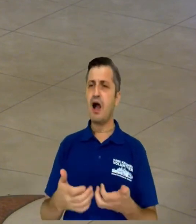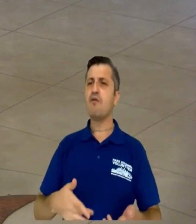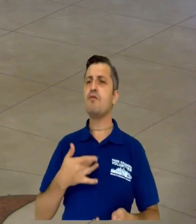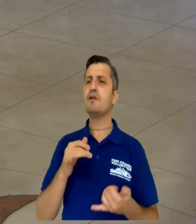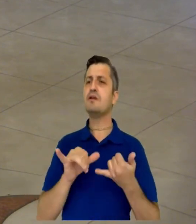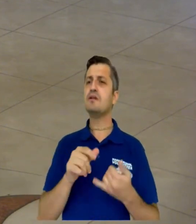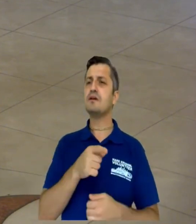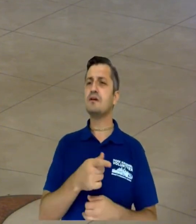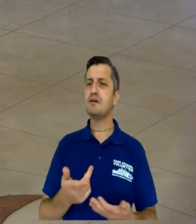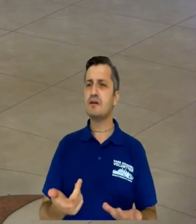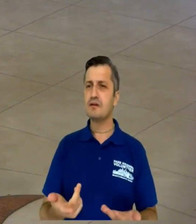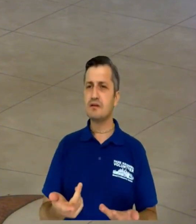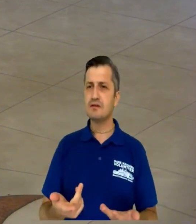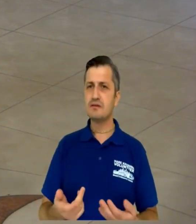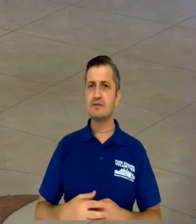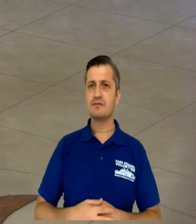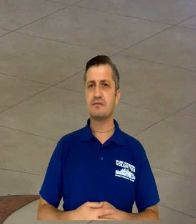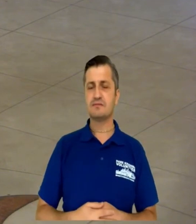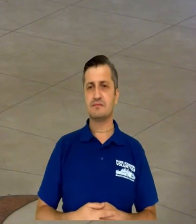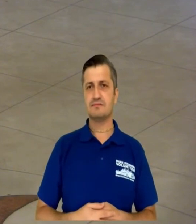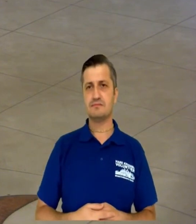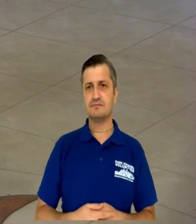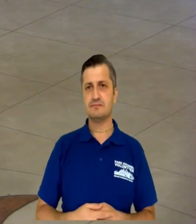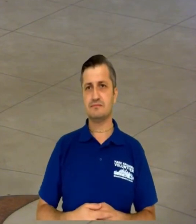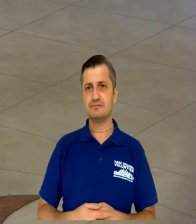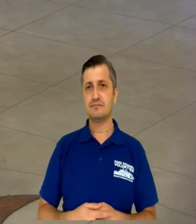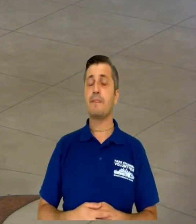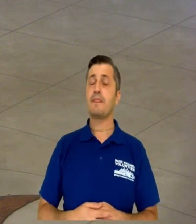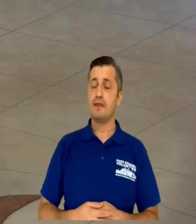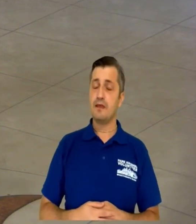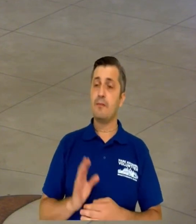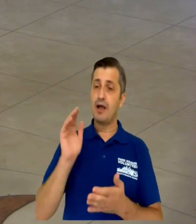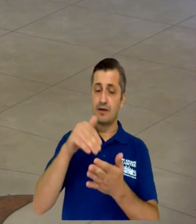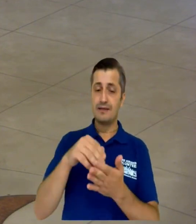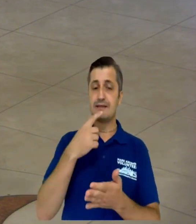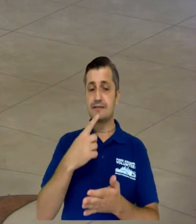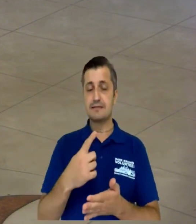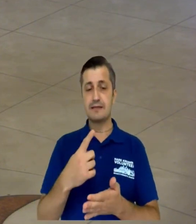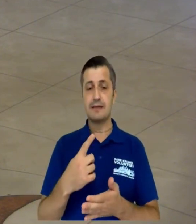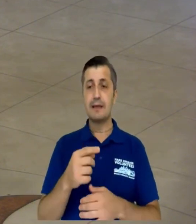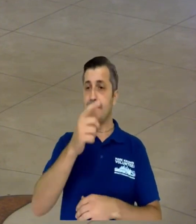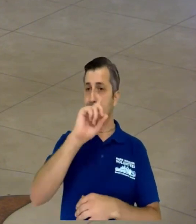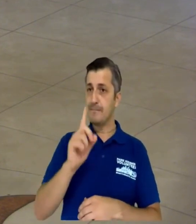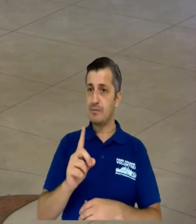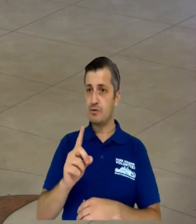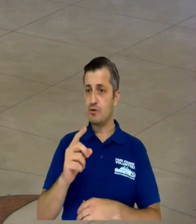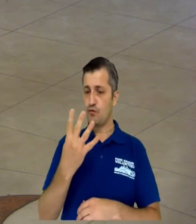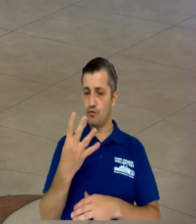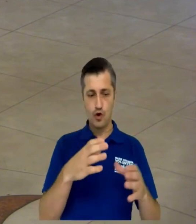like pious people, there's four types of people that come to Krishna, and one type is a person in